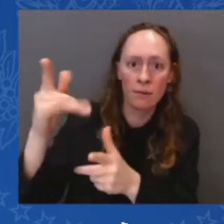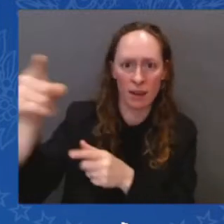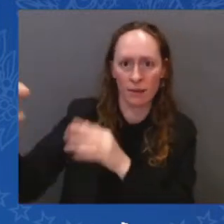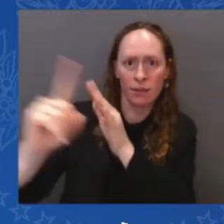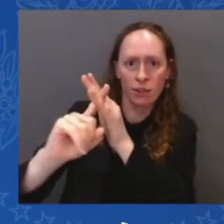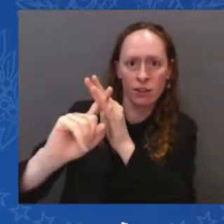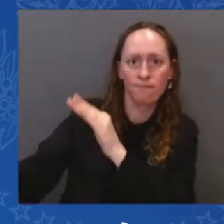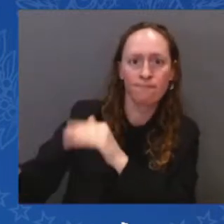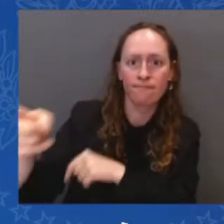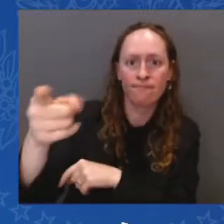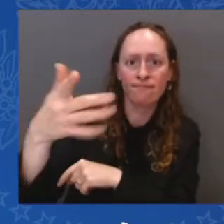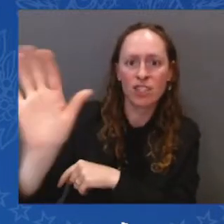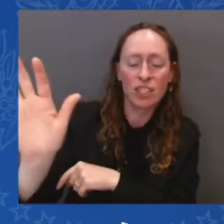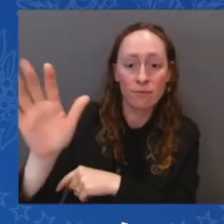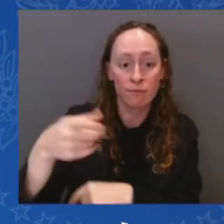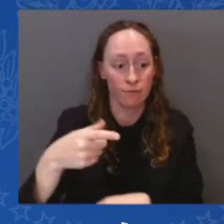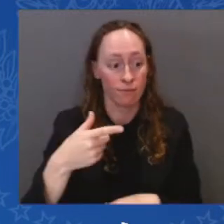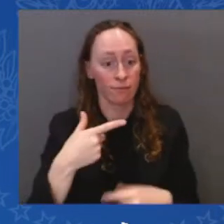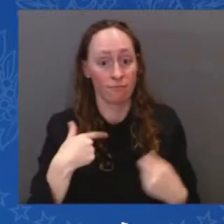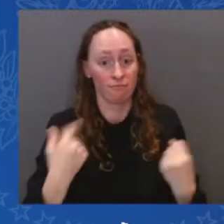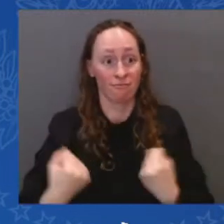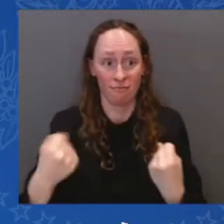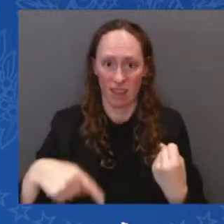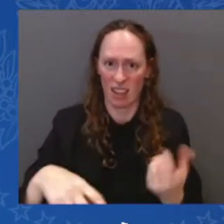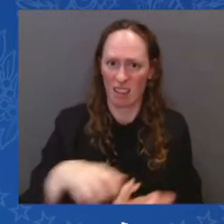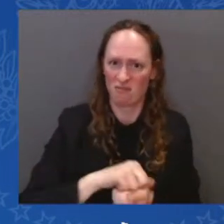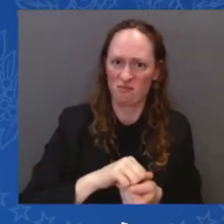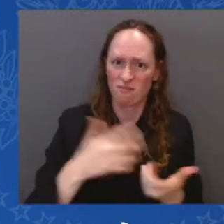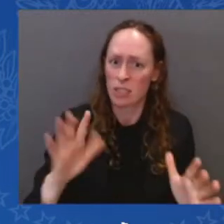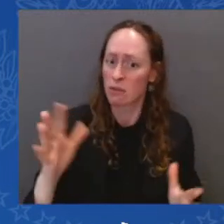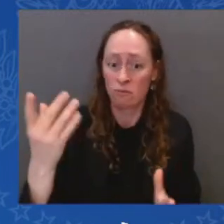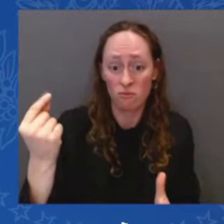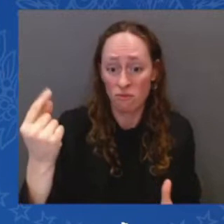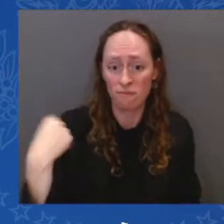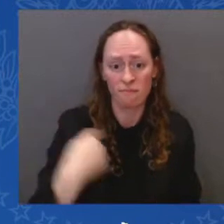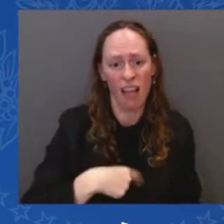recommend we get the hell out of here." And we finally did.